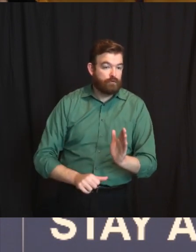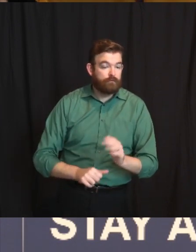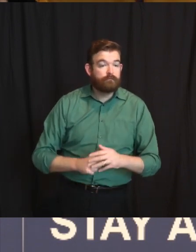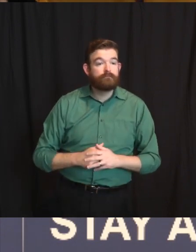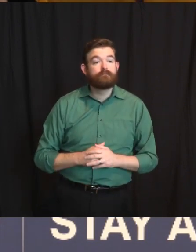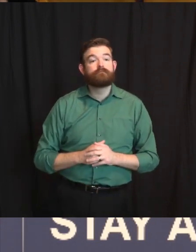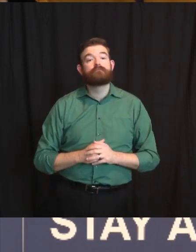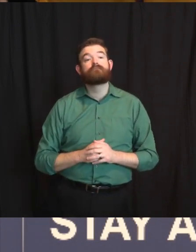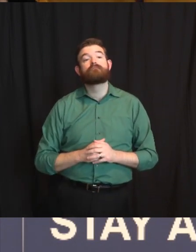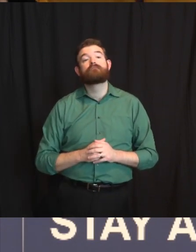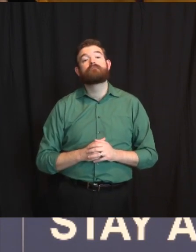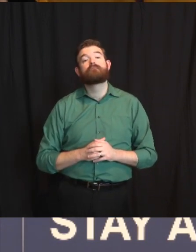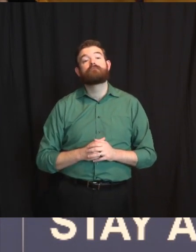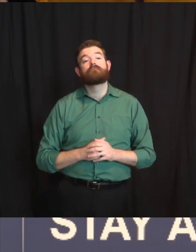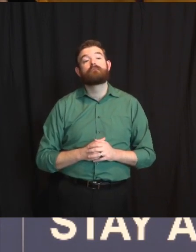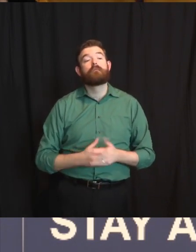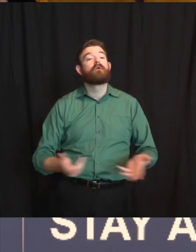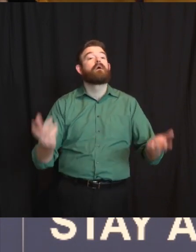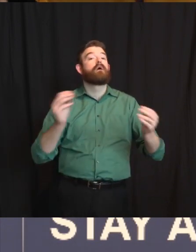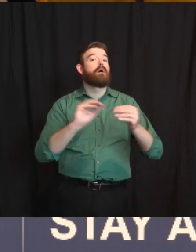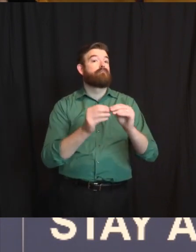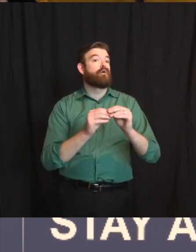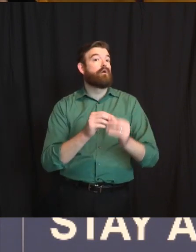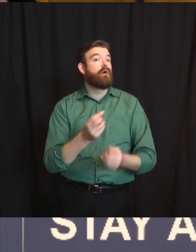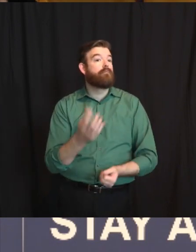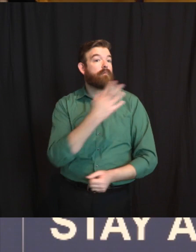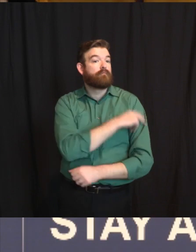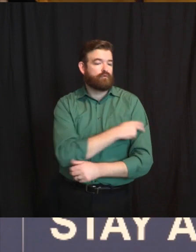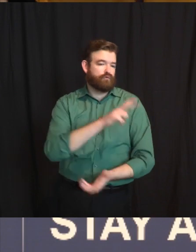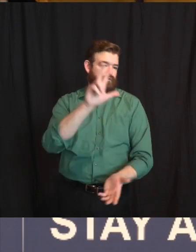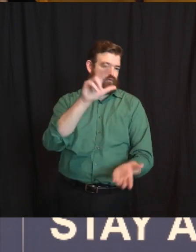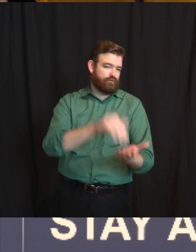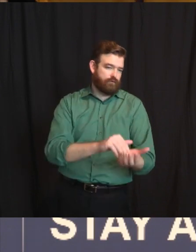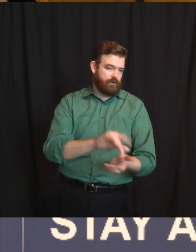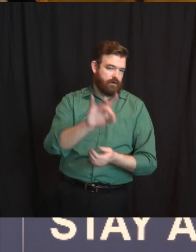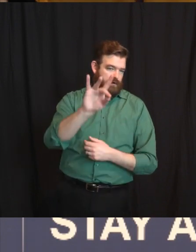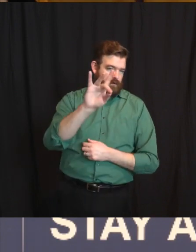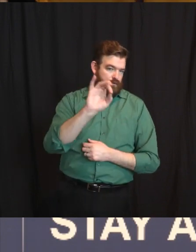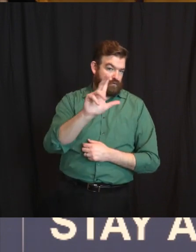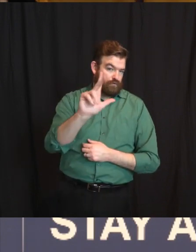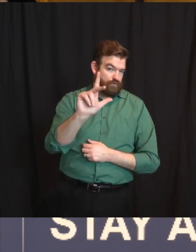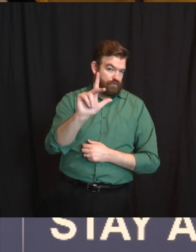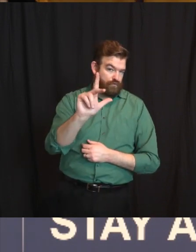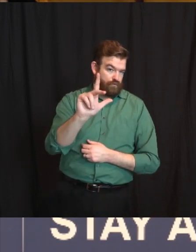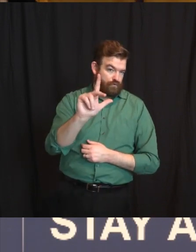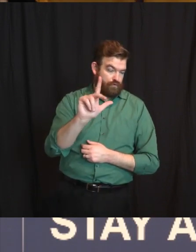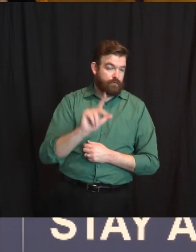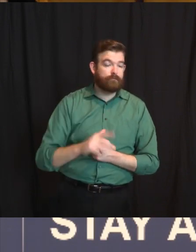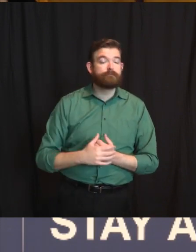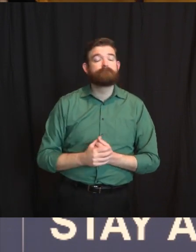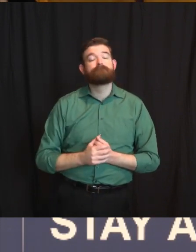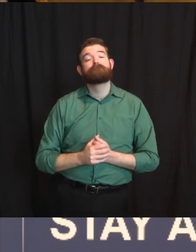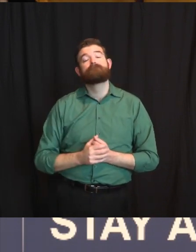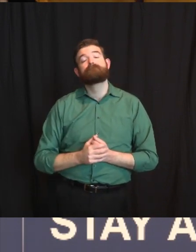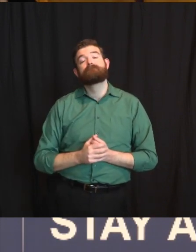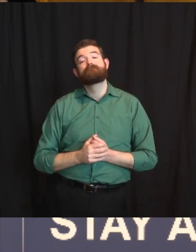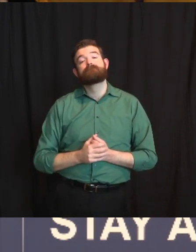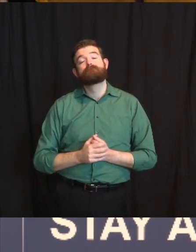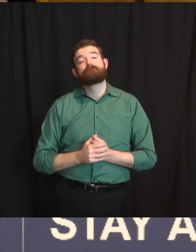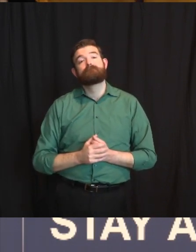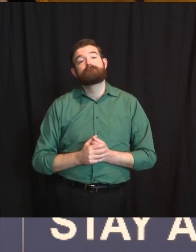to 3,823 of COVID-19 positive patients and persons under investigation.